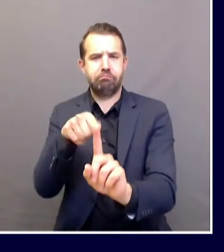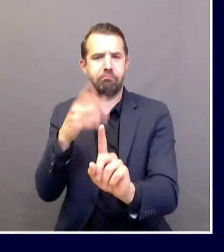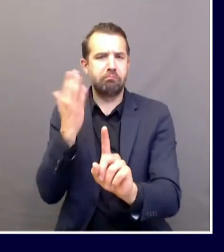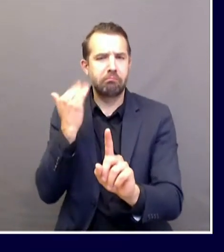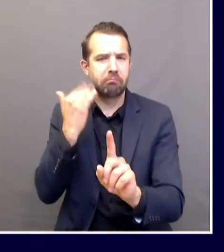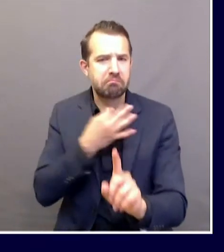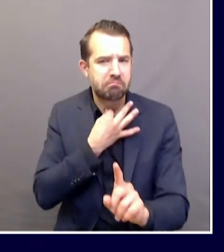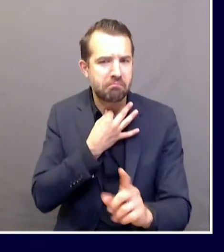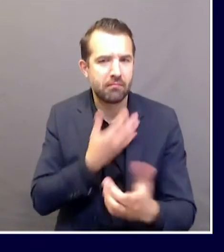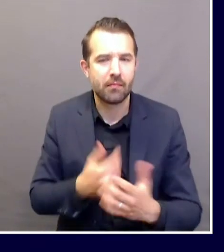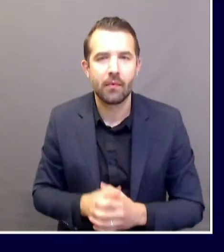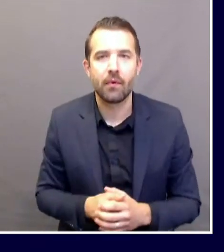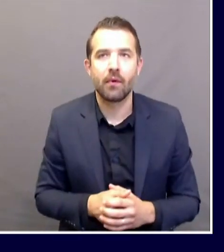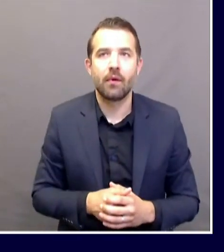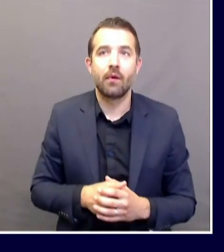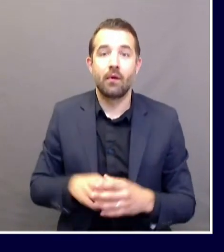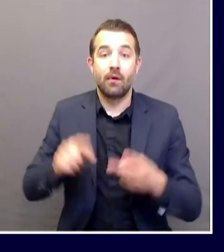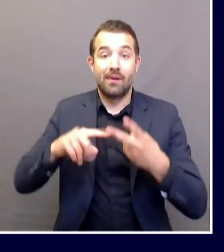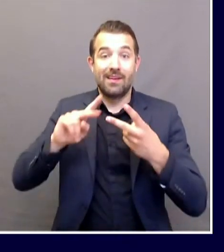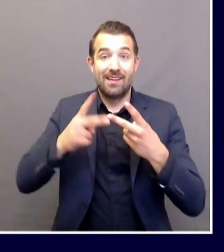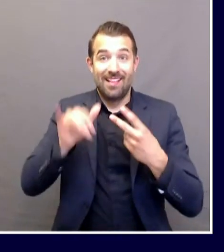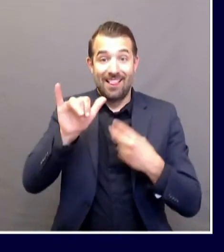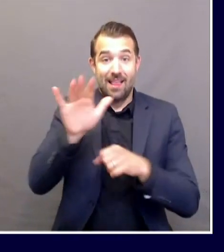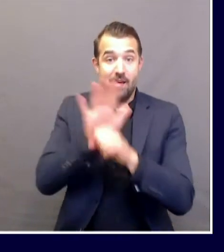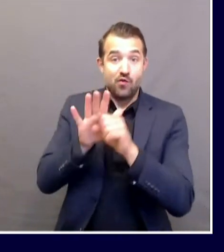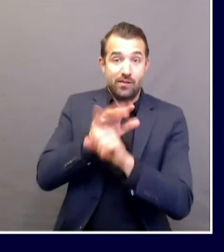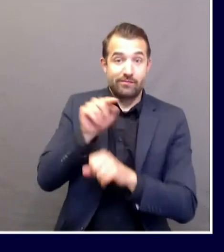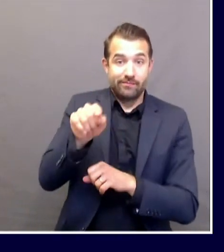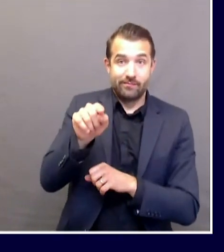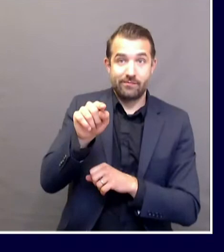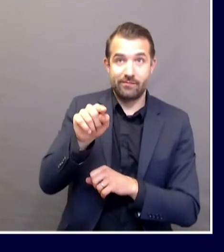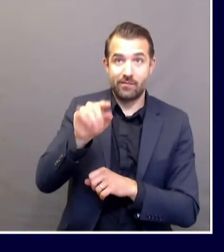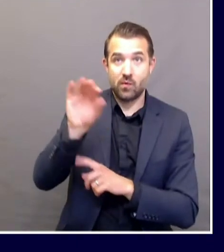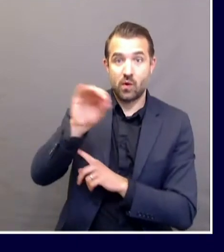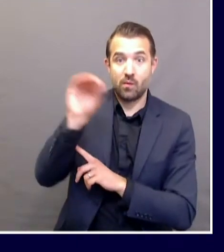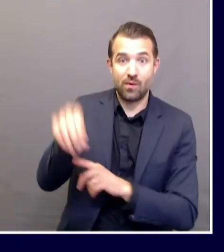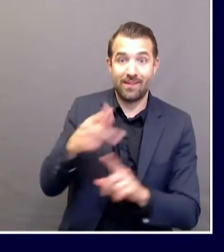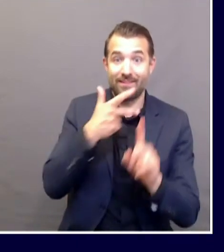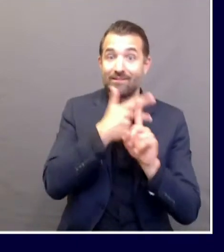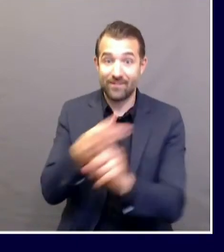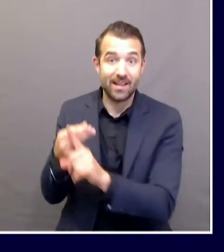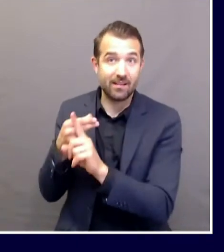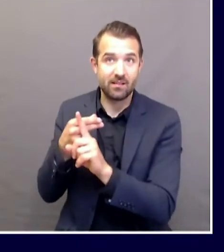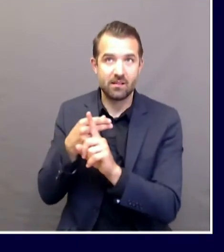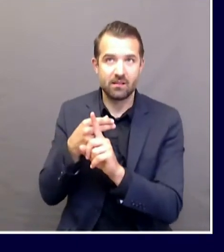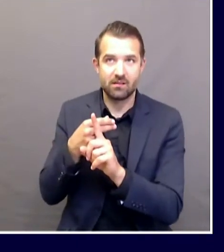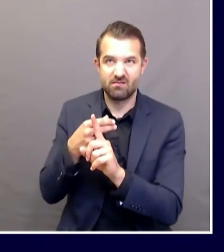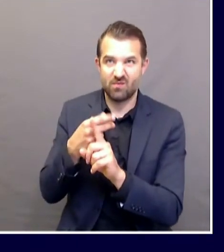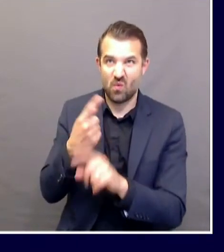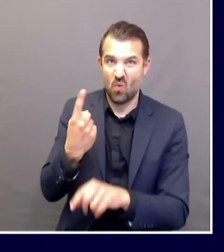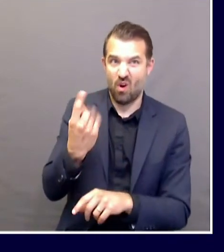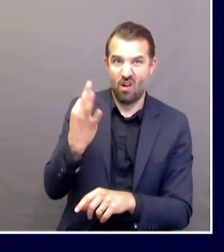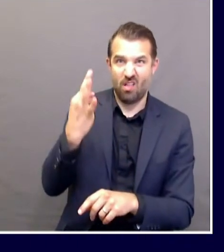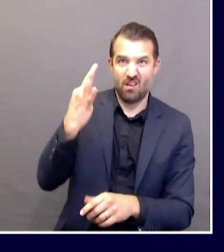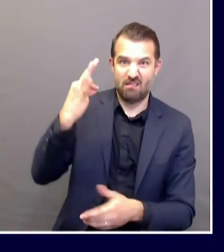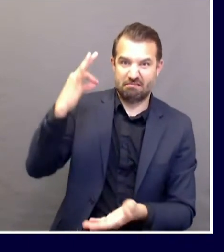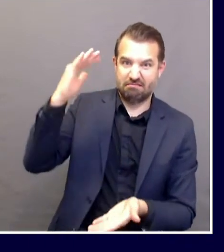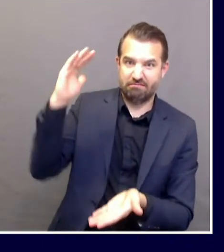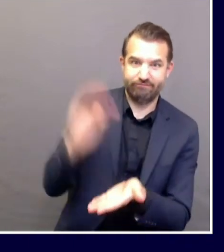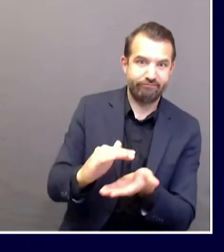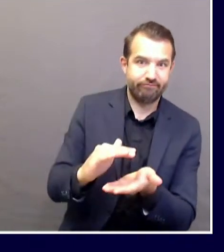has some of the lowest vaccination rates. And do you see any connection between the two? Yes, as to the